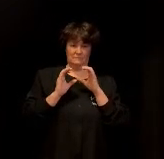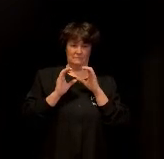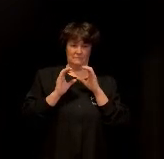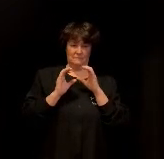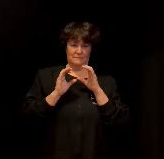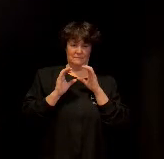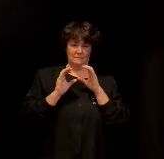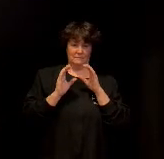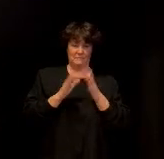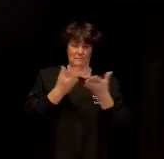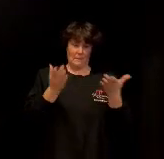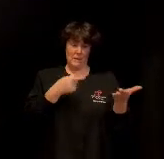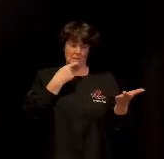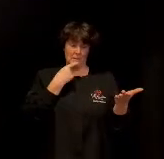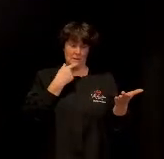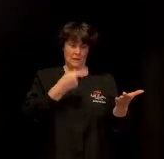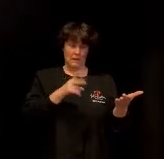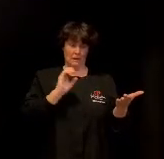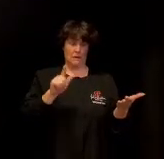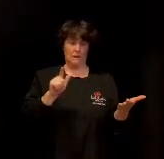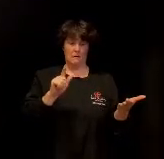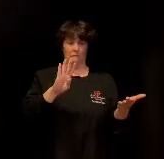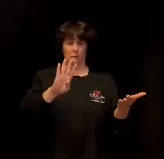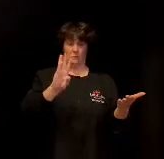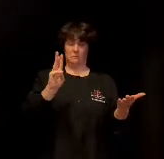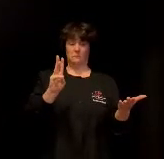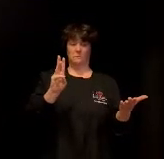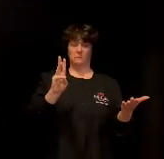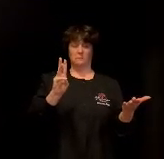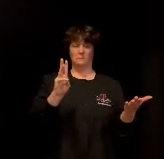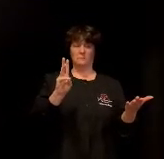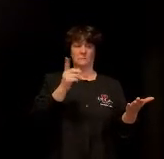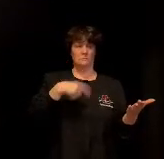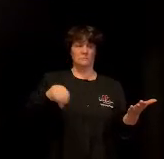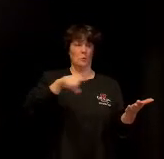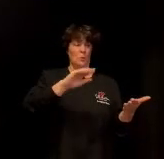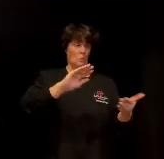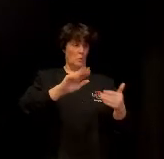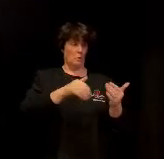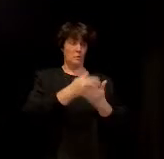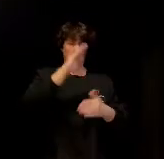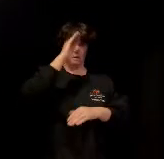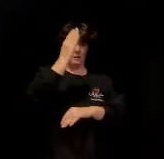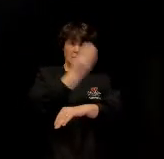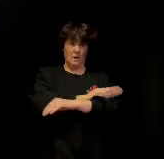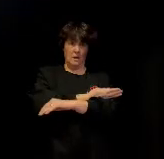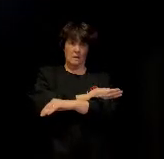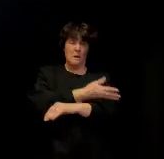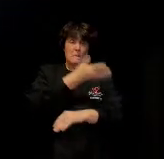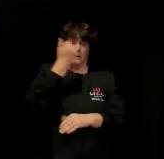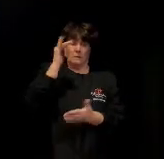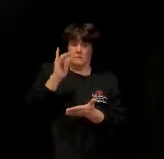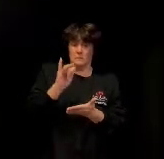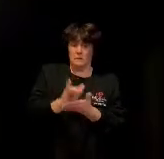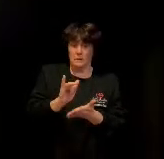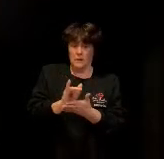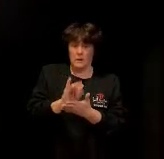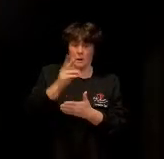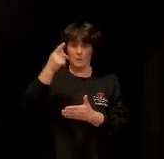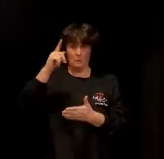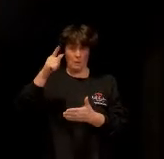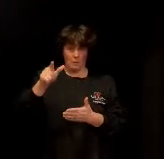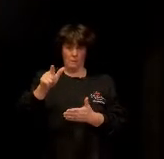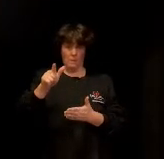Right? The Bible says in Galatians 4:6, we're all sons, right? And because you're sons, Paul